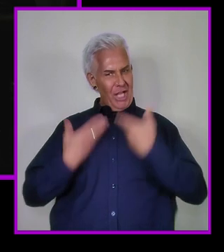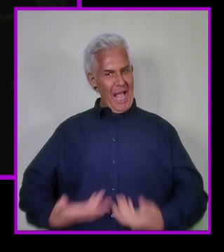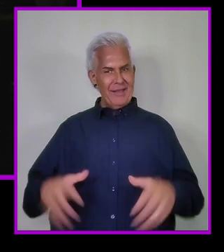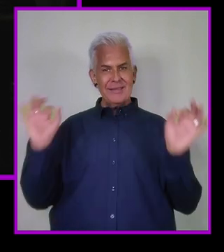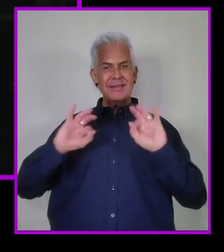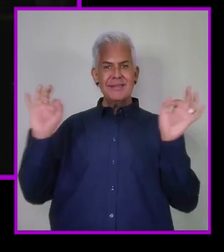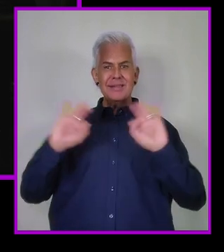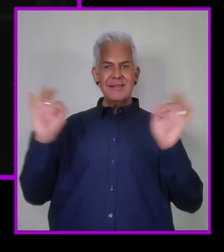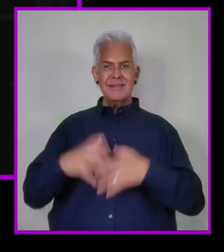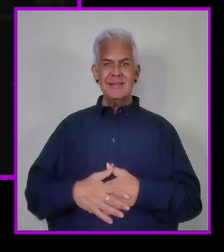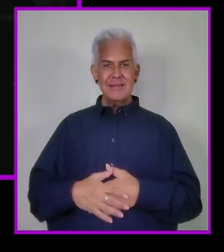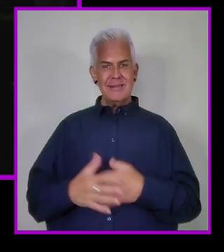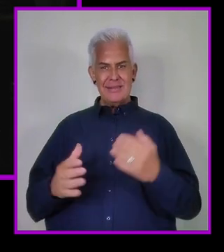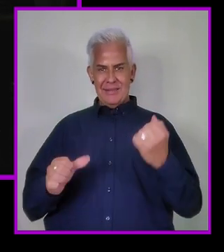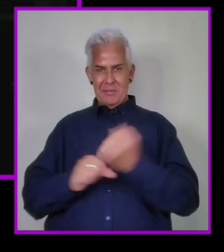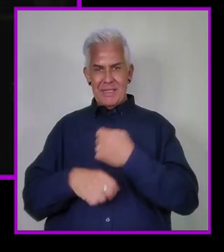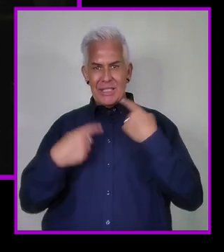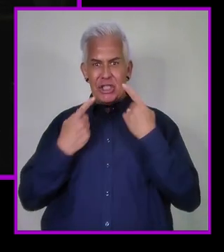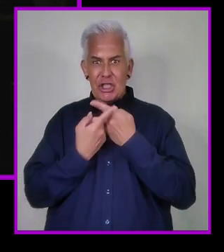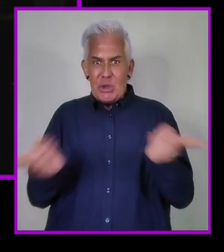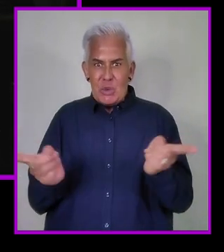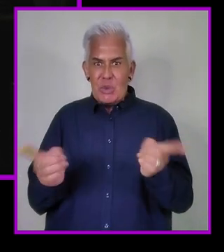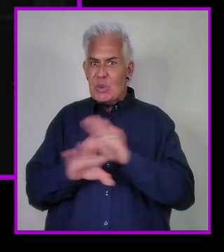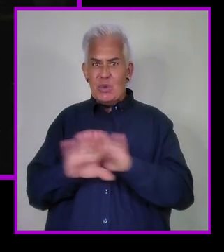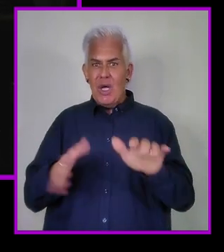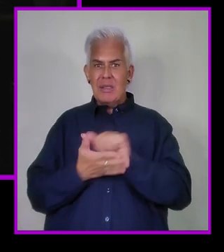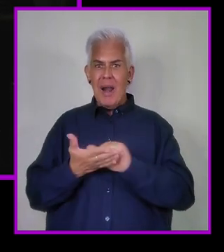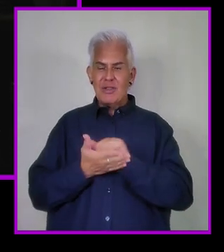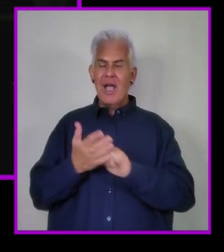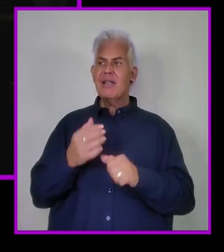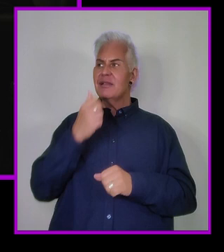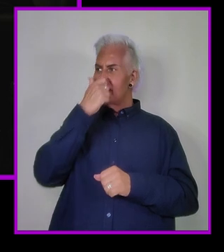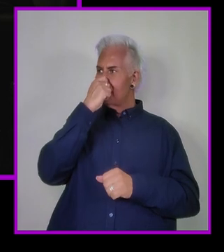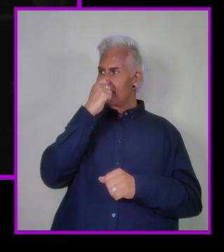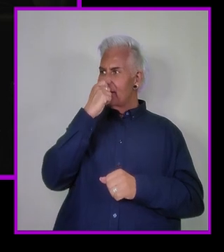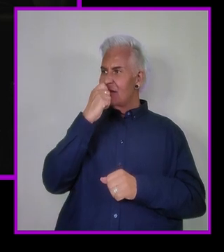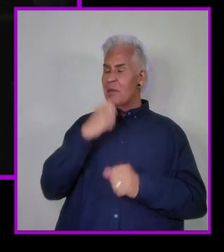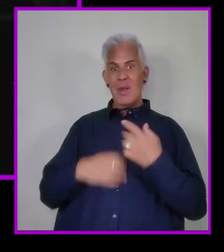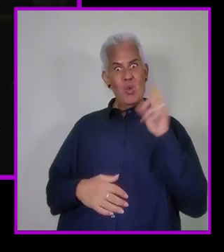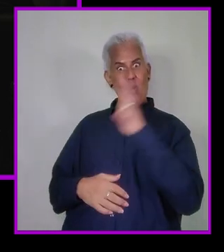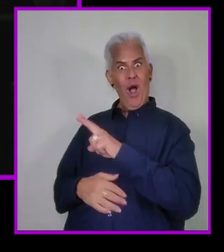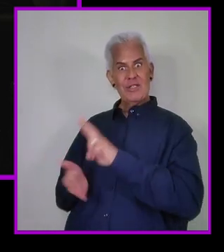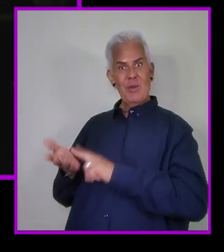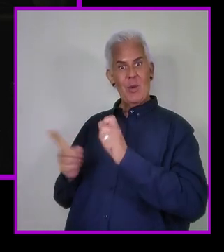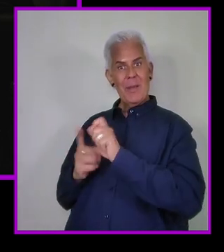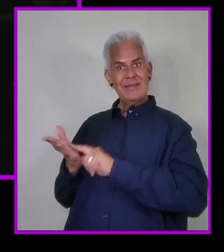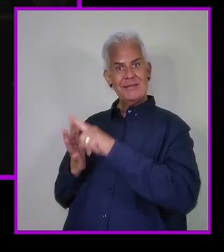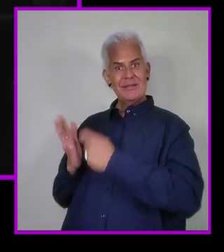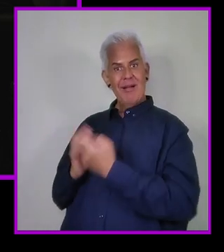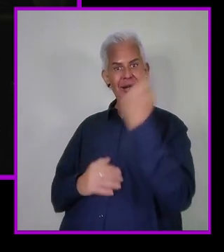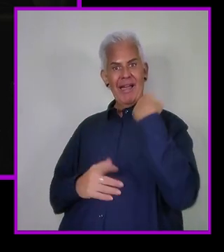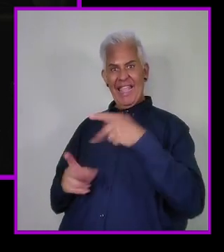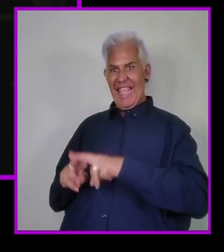way. Just be you and don't apologise. And just thinking about, like, I was watching Blue Beta as a kid then, what would